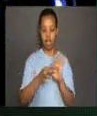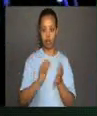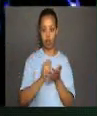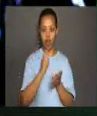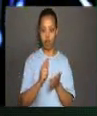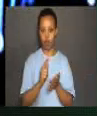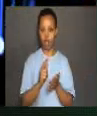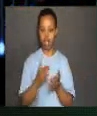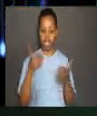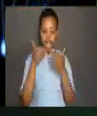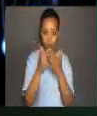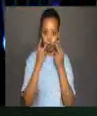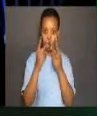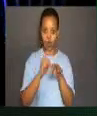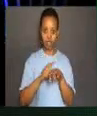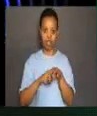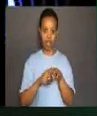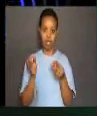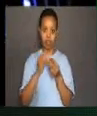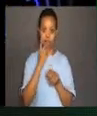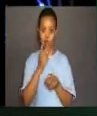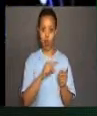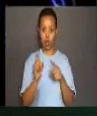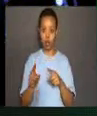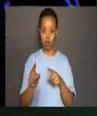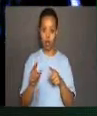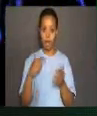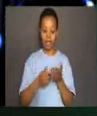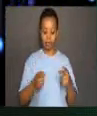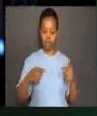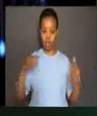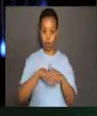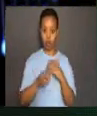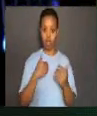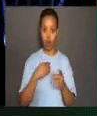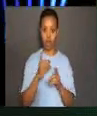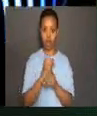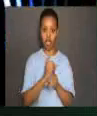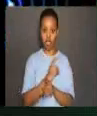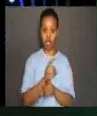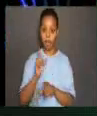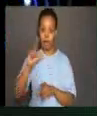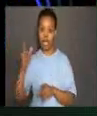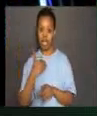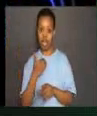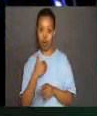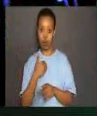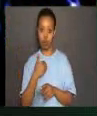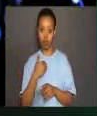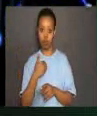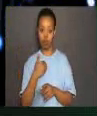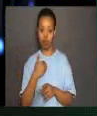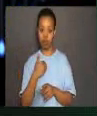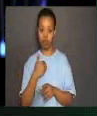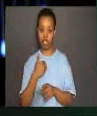closely, you will see that the structures in the strand on the right are upside down